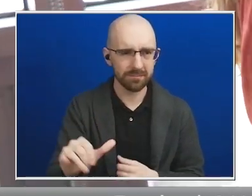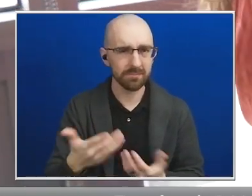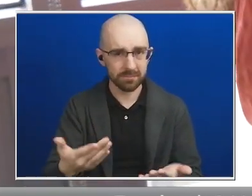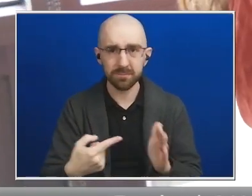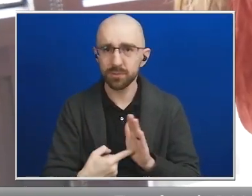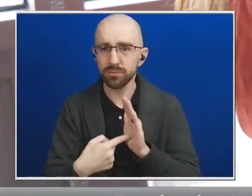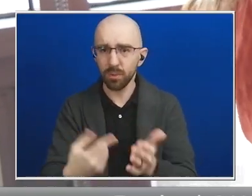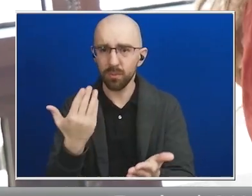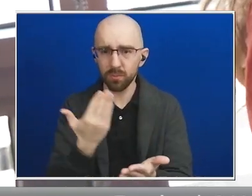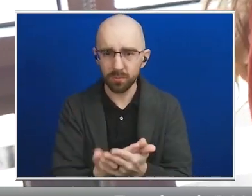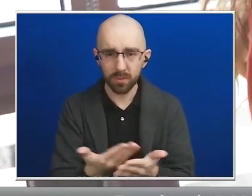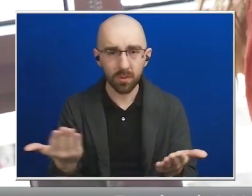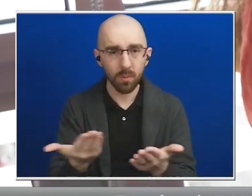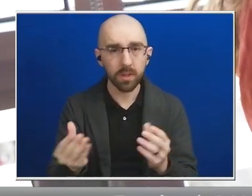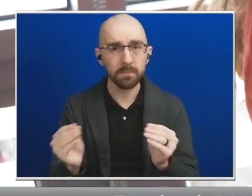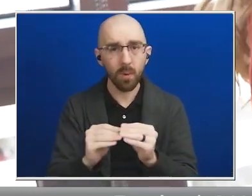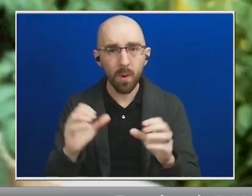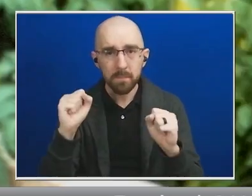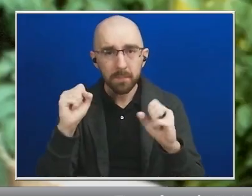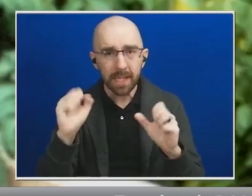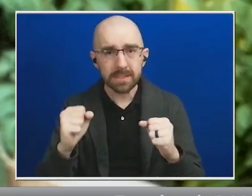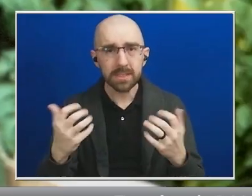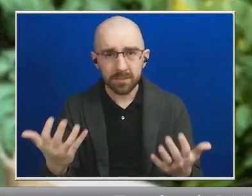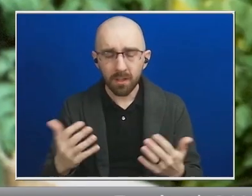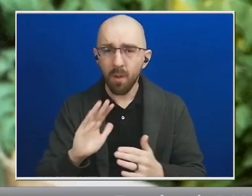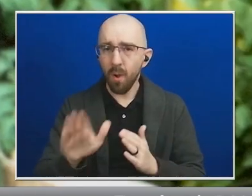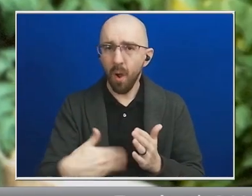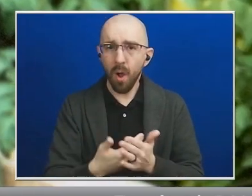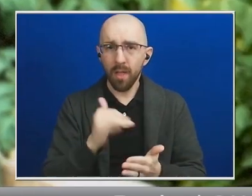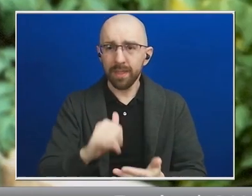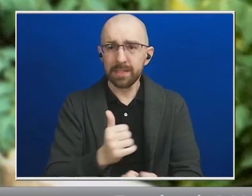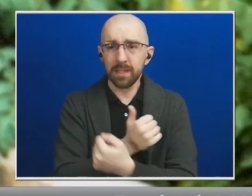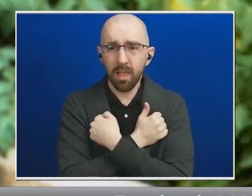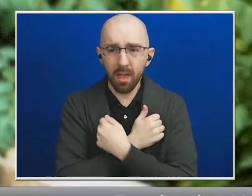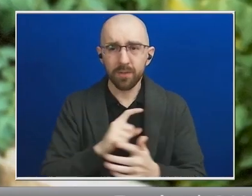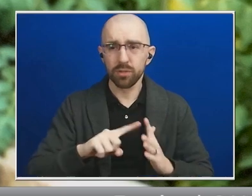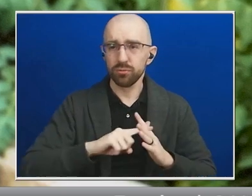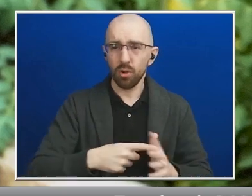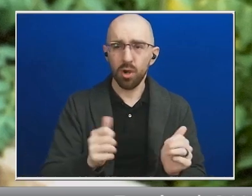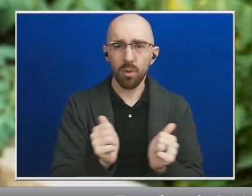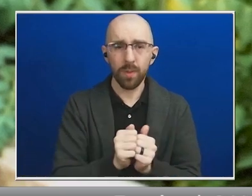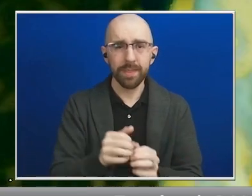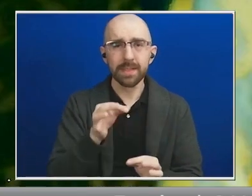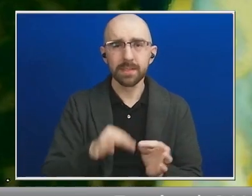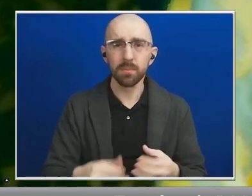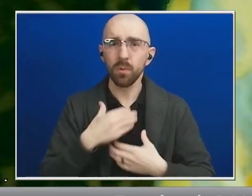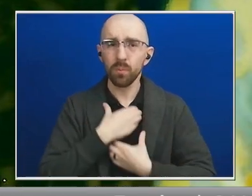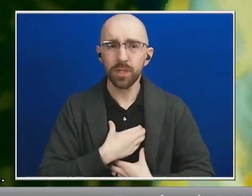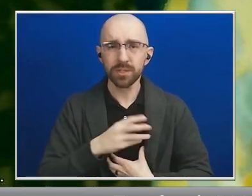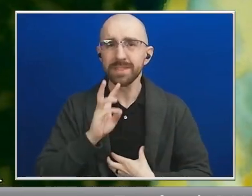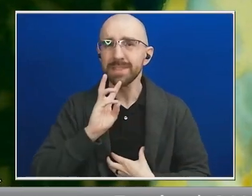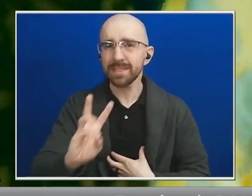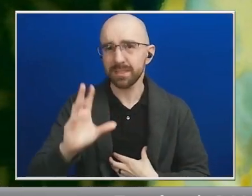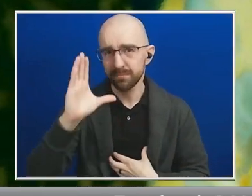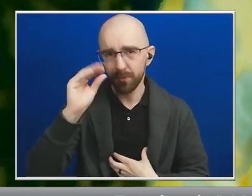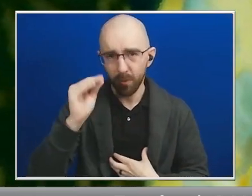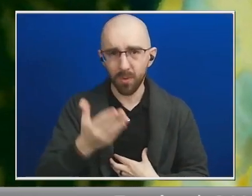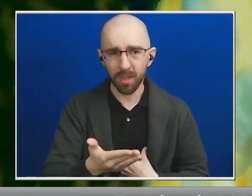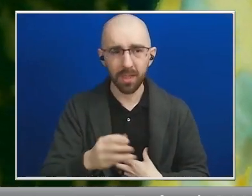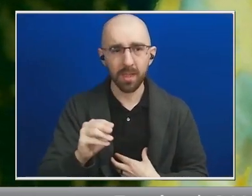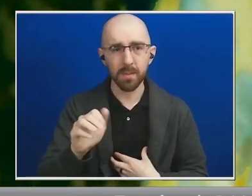more amazing is all this love started with a simple wish of a 6-year-old boy, Marty's son,